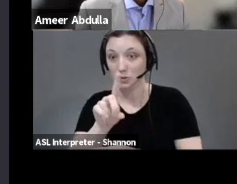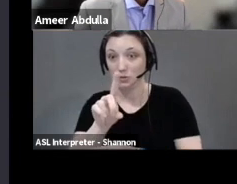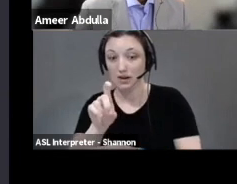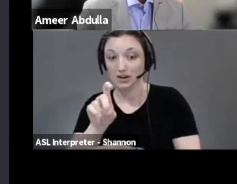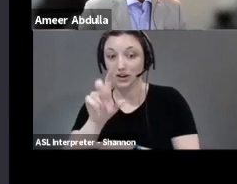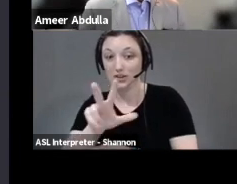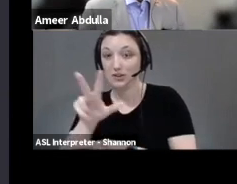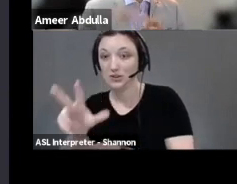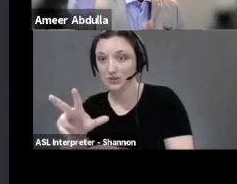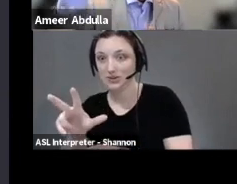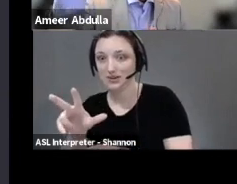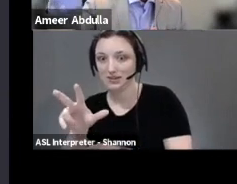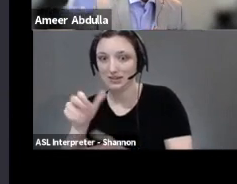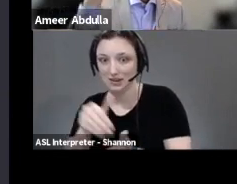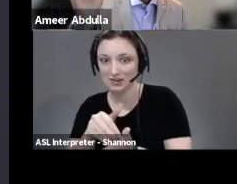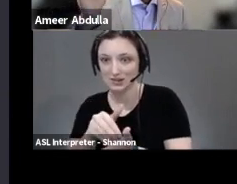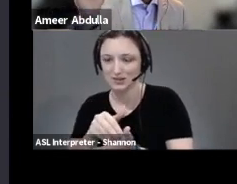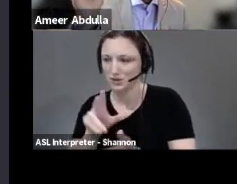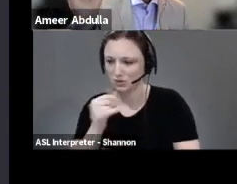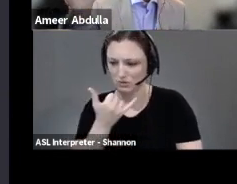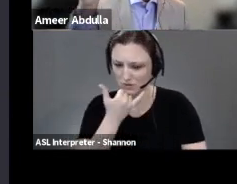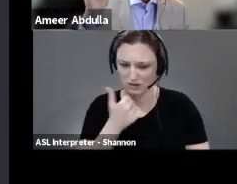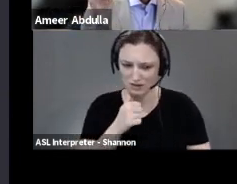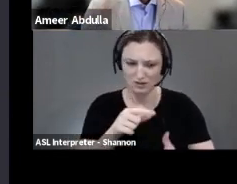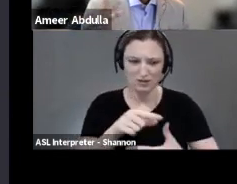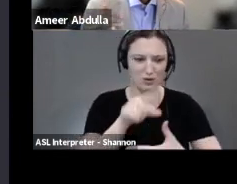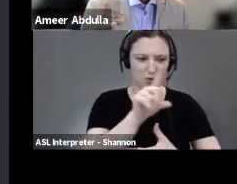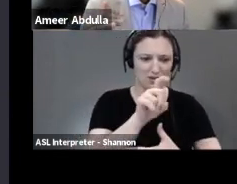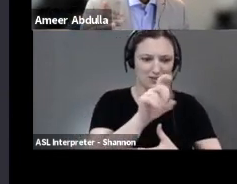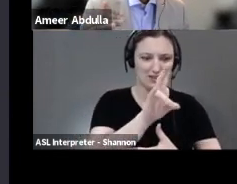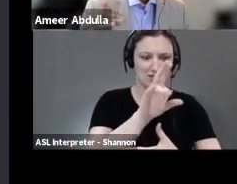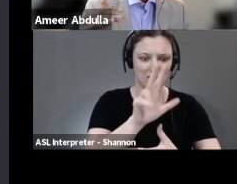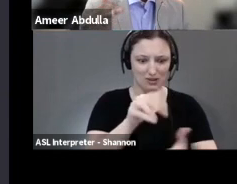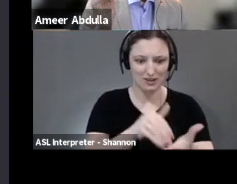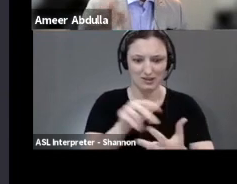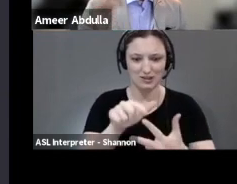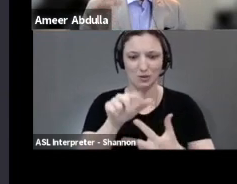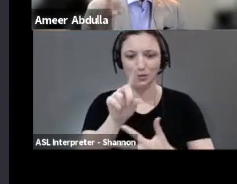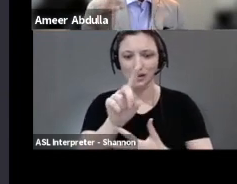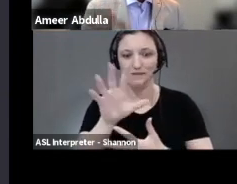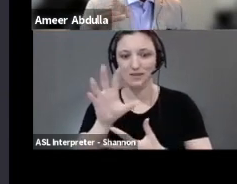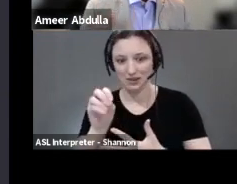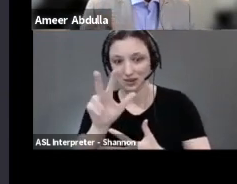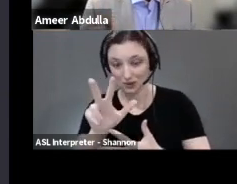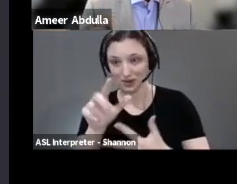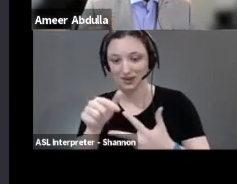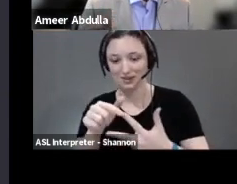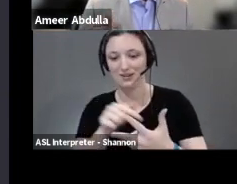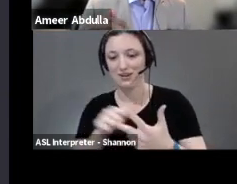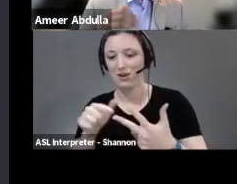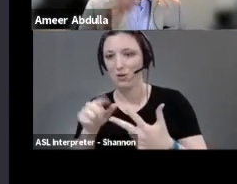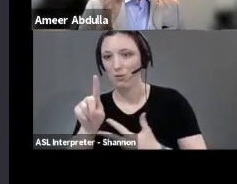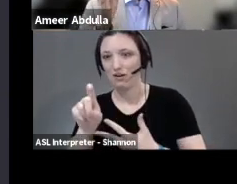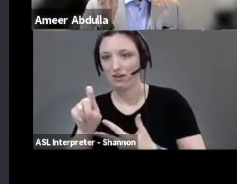No, I did not do that wrong. 173, 153, 130. That is our Canadian progressive tax